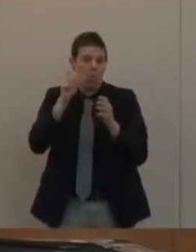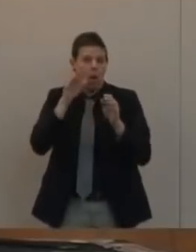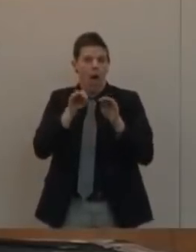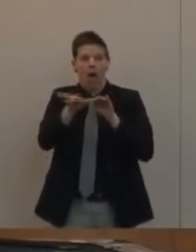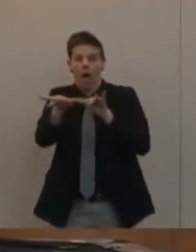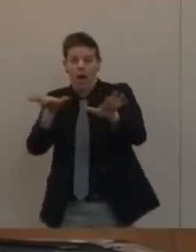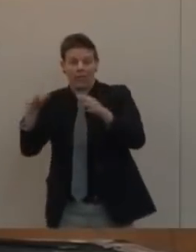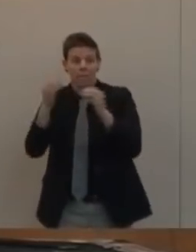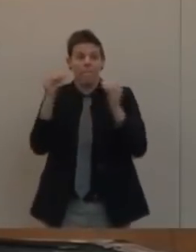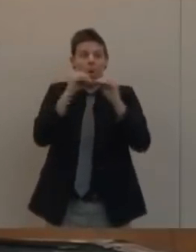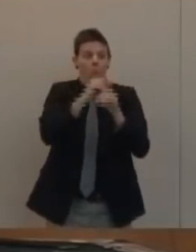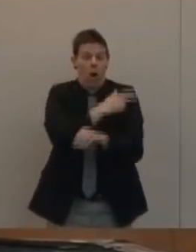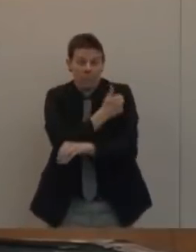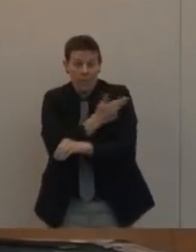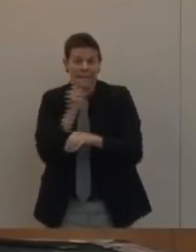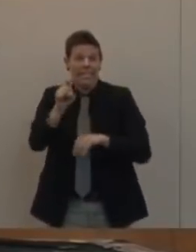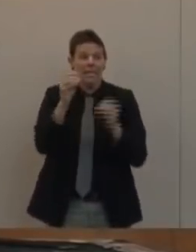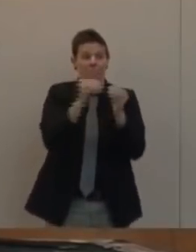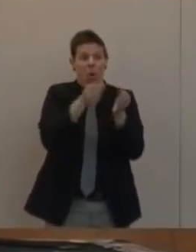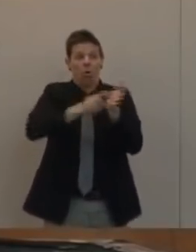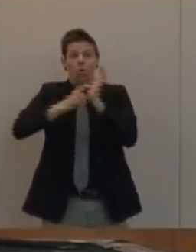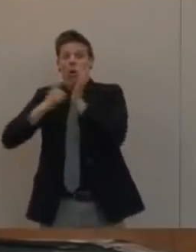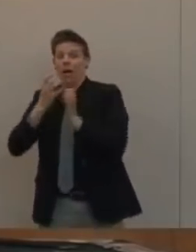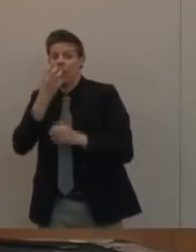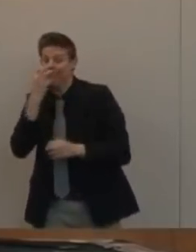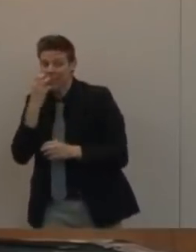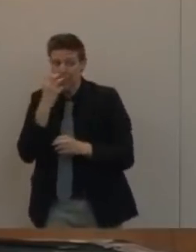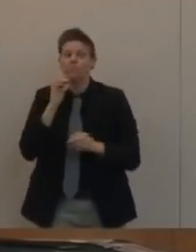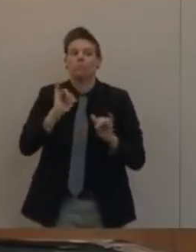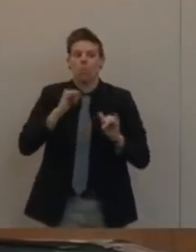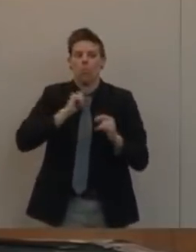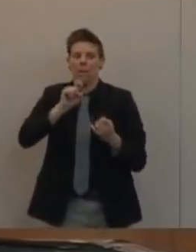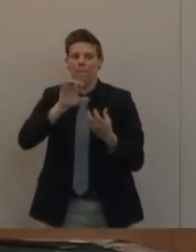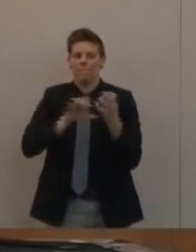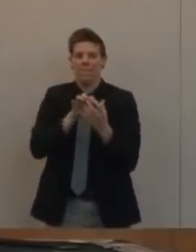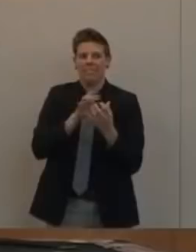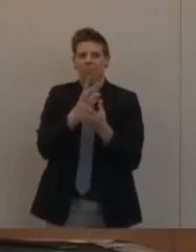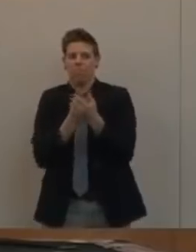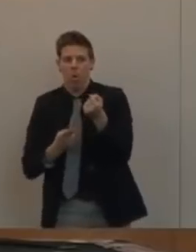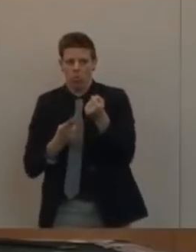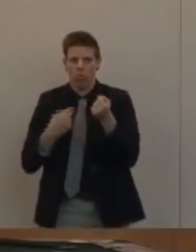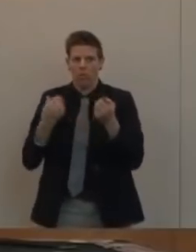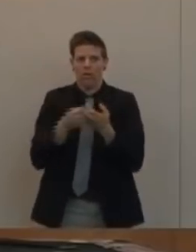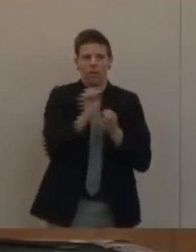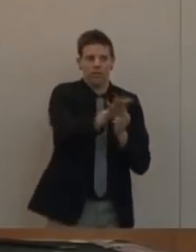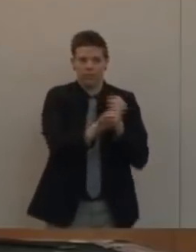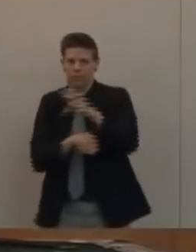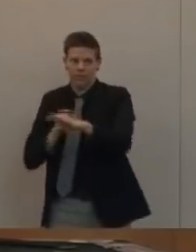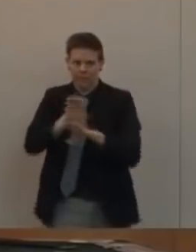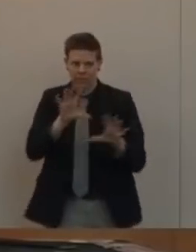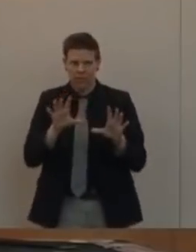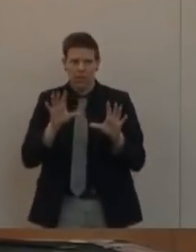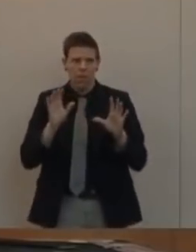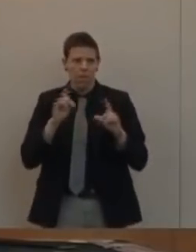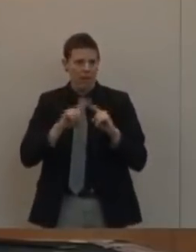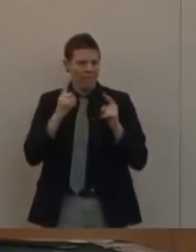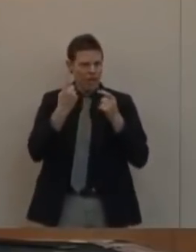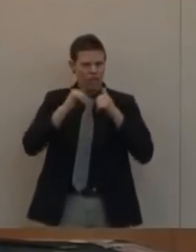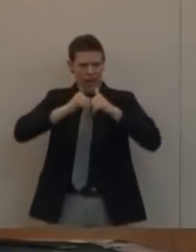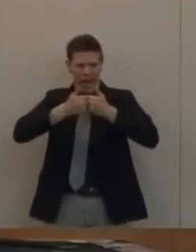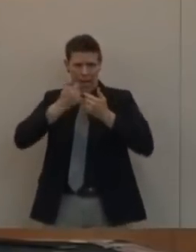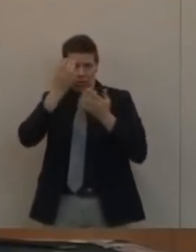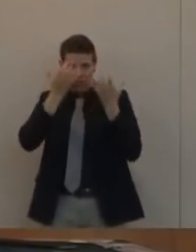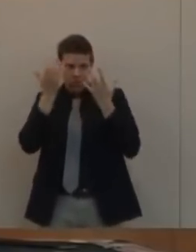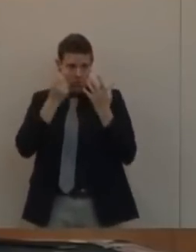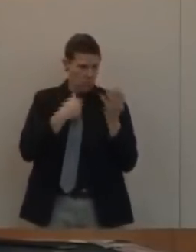ventilators, it's going to have to be a bit of both. But we do that with a consultation with our partner